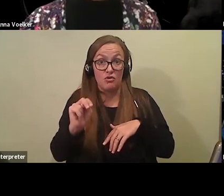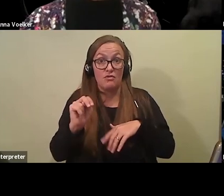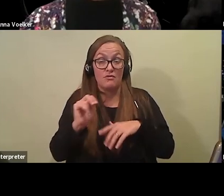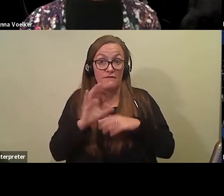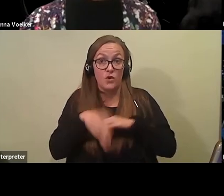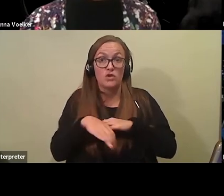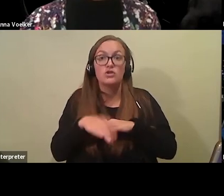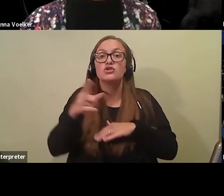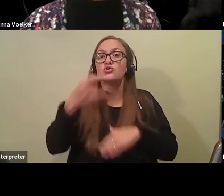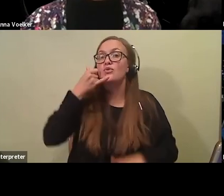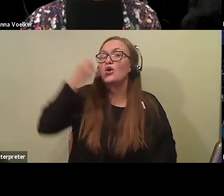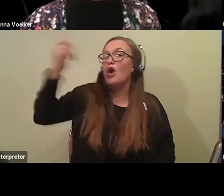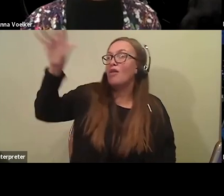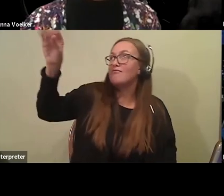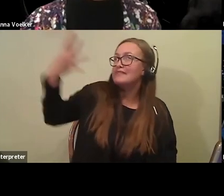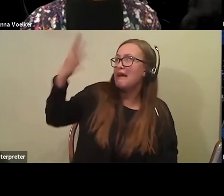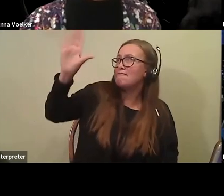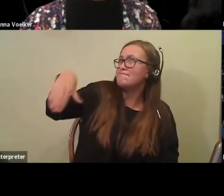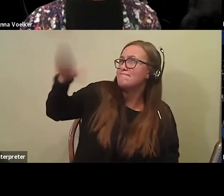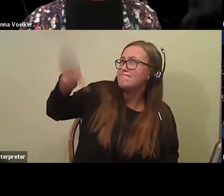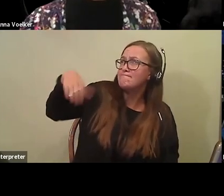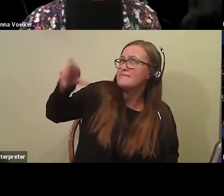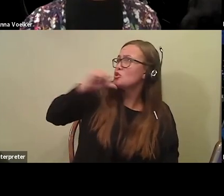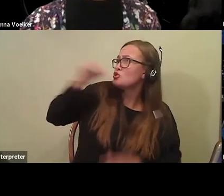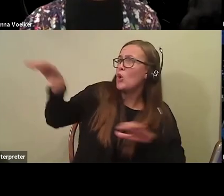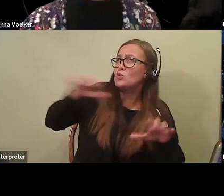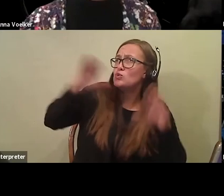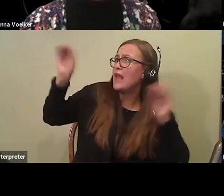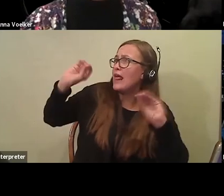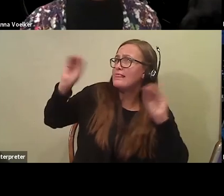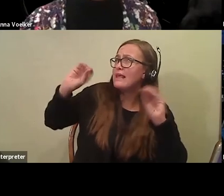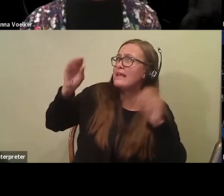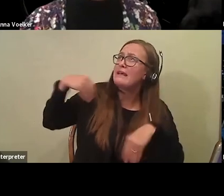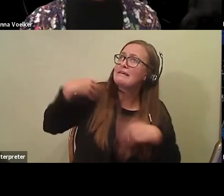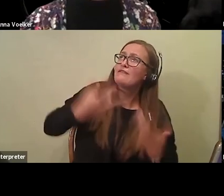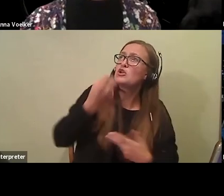call up the sun and say, hey sun, don't do anything. Supply